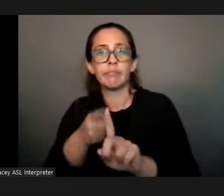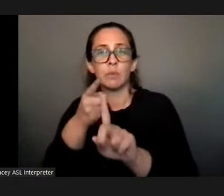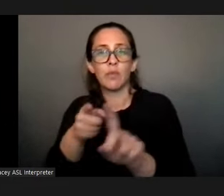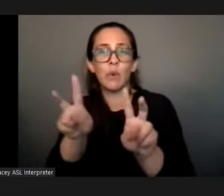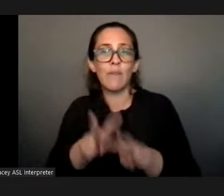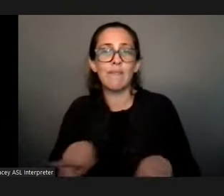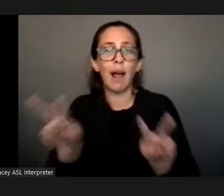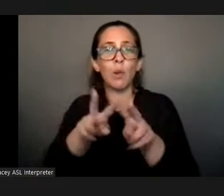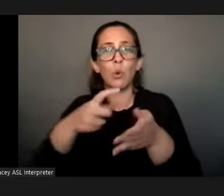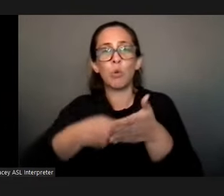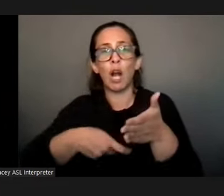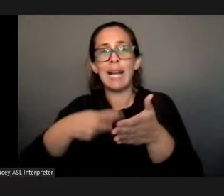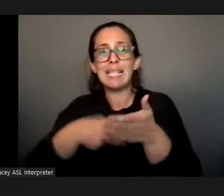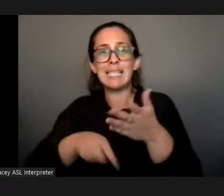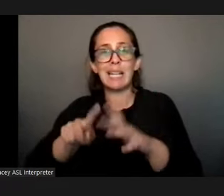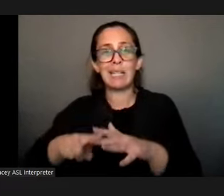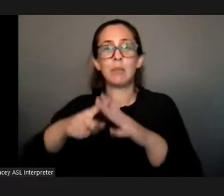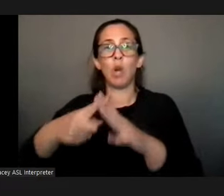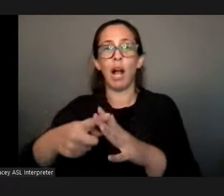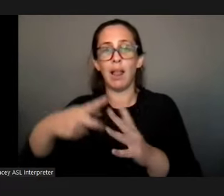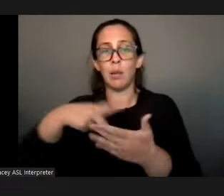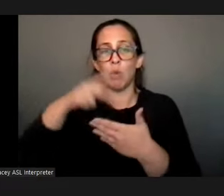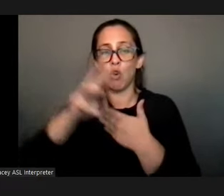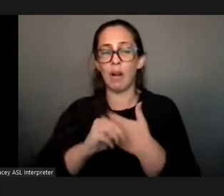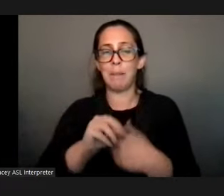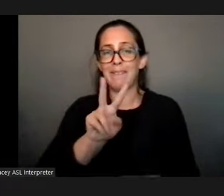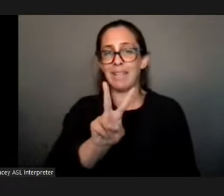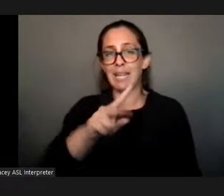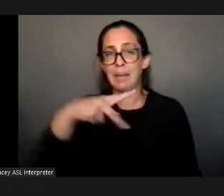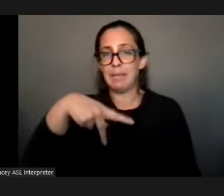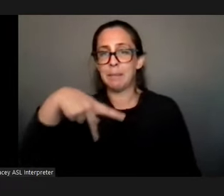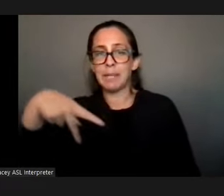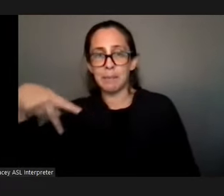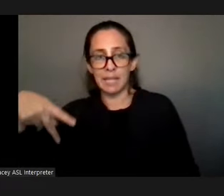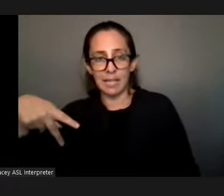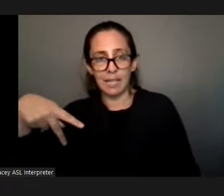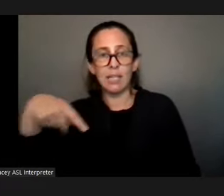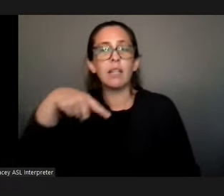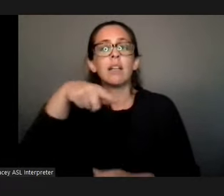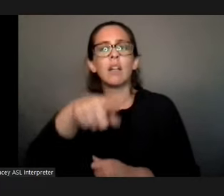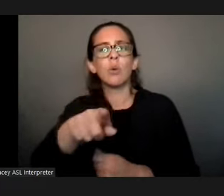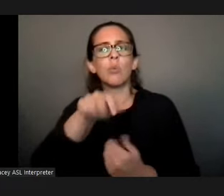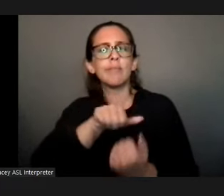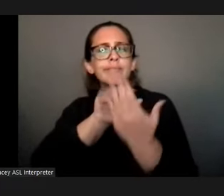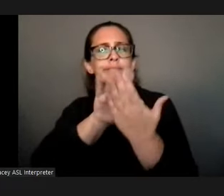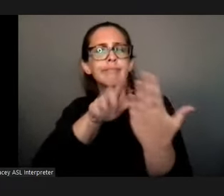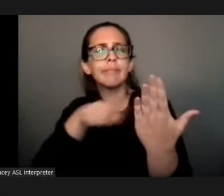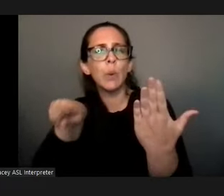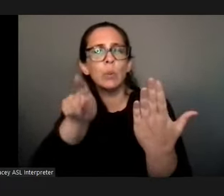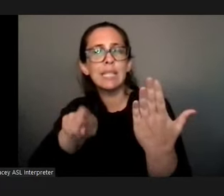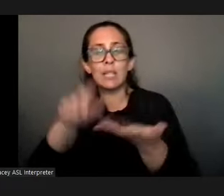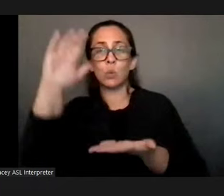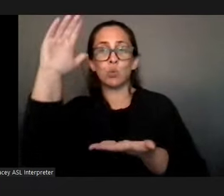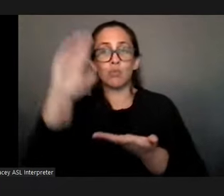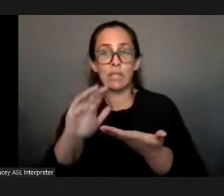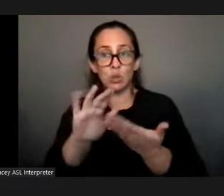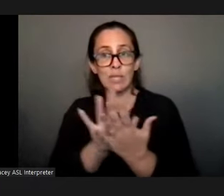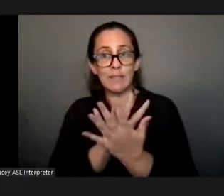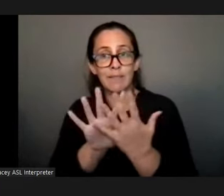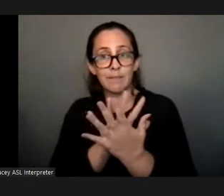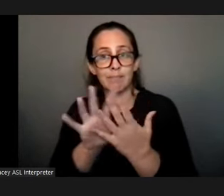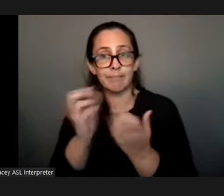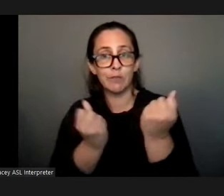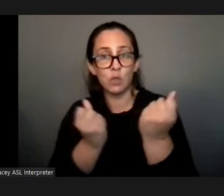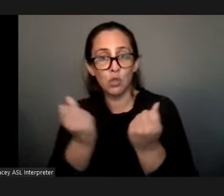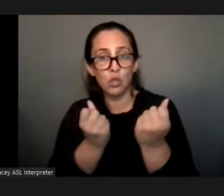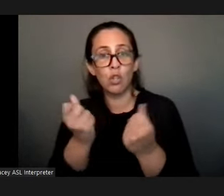Pilot Program, or VPPP. The project would address the following needs: reduce vehicle congestion in the Manhattan Central Business